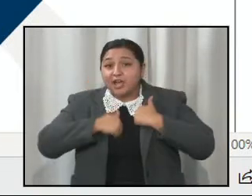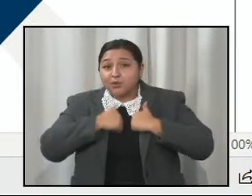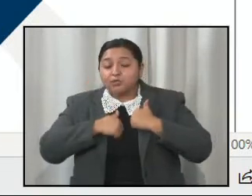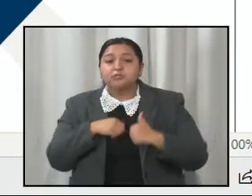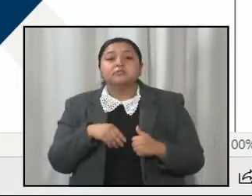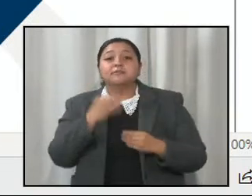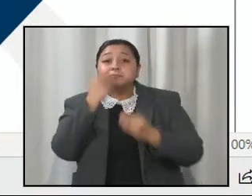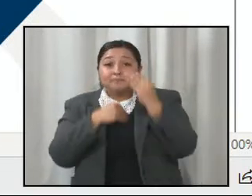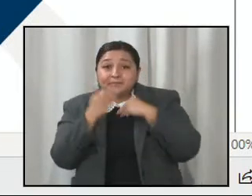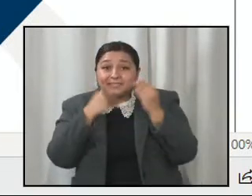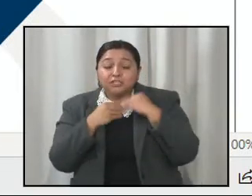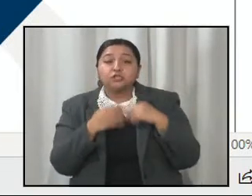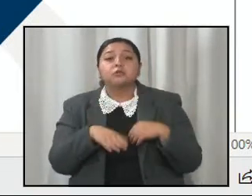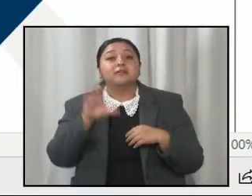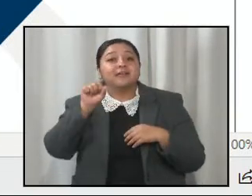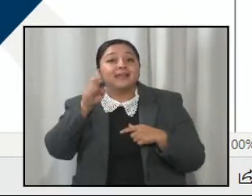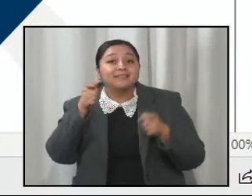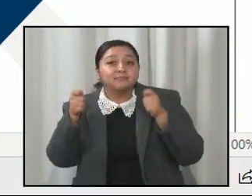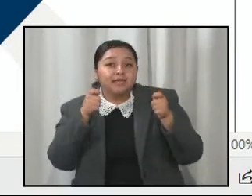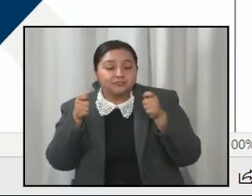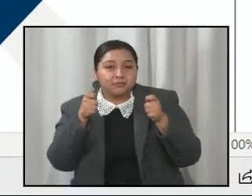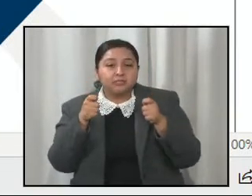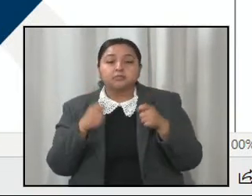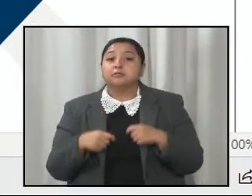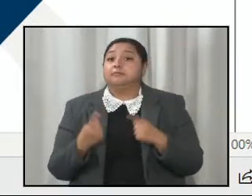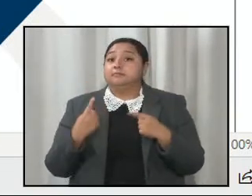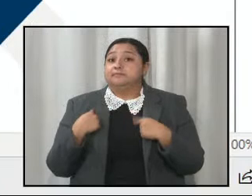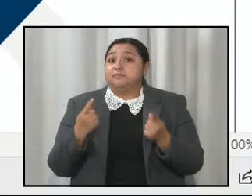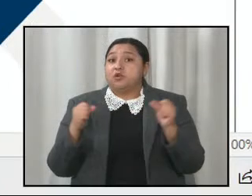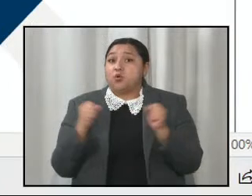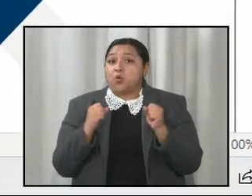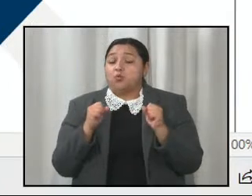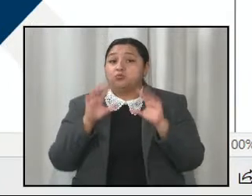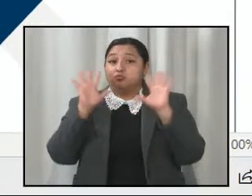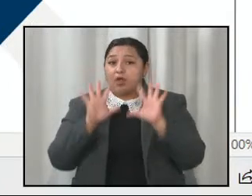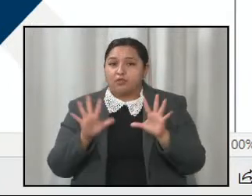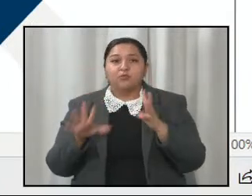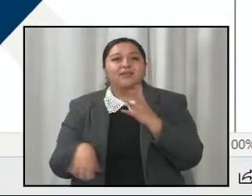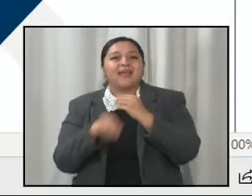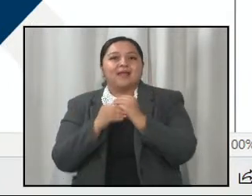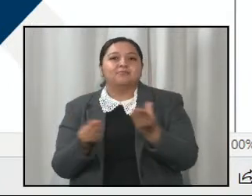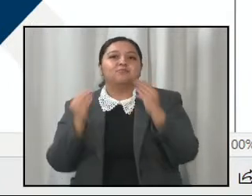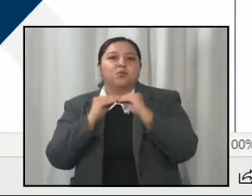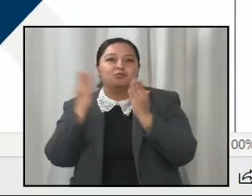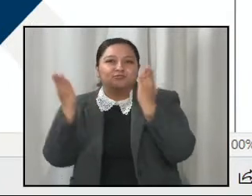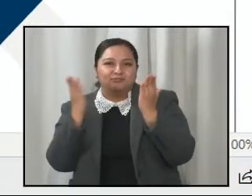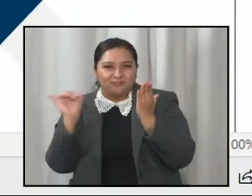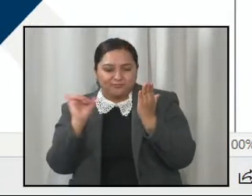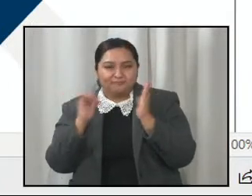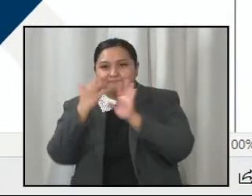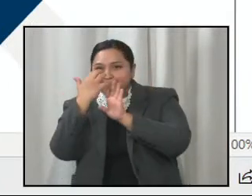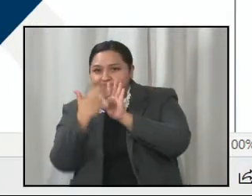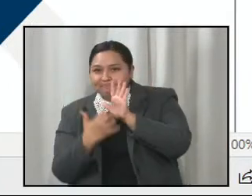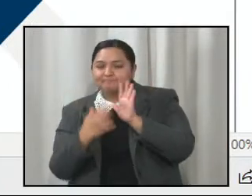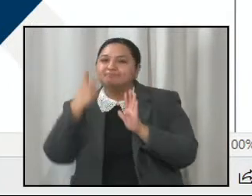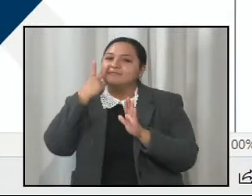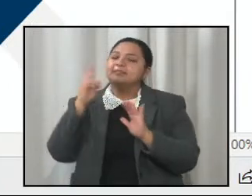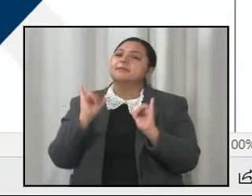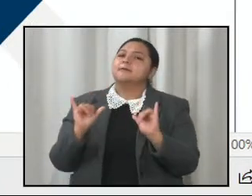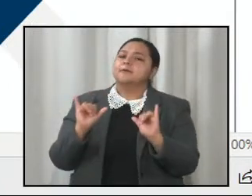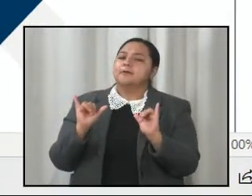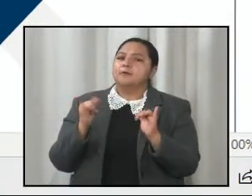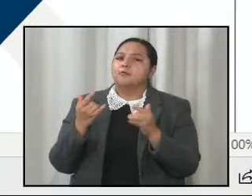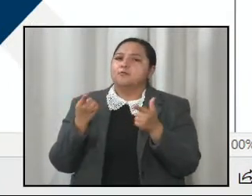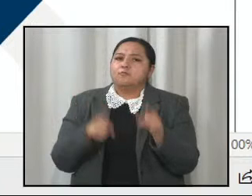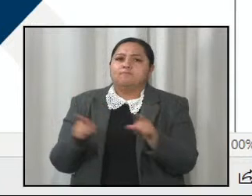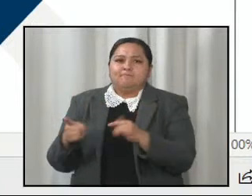added temporary shelter services during the latest period of cold weather. This gives you a snapshot of the current status, but as we